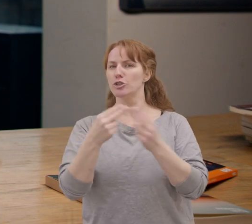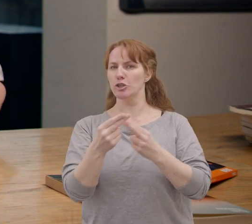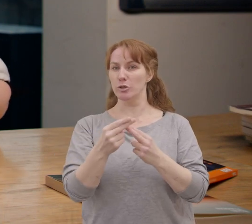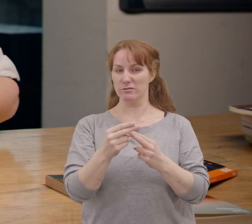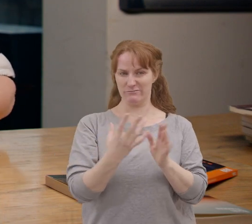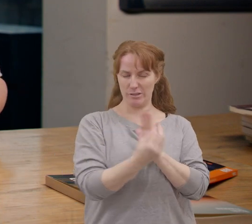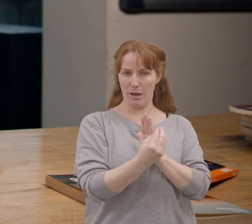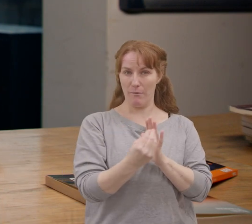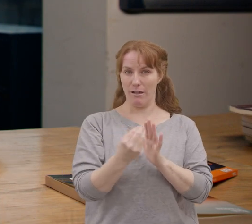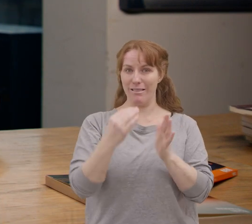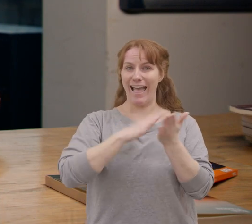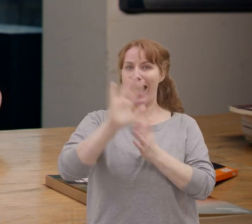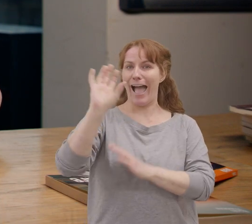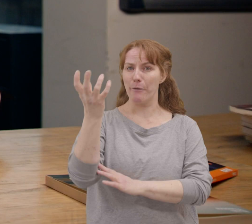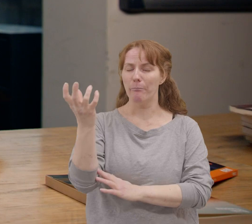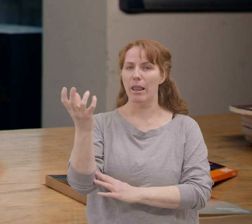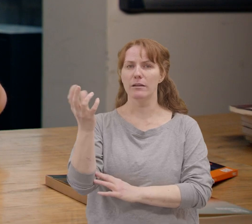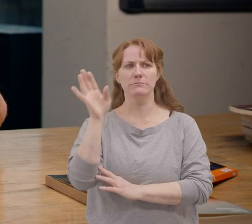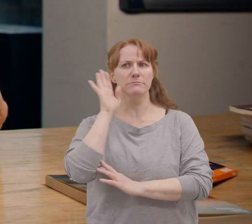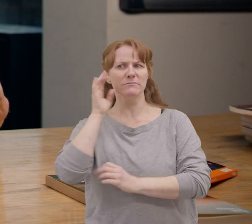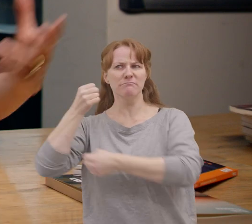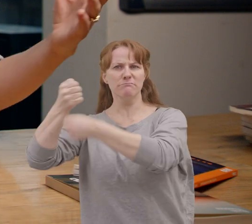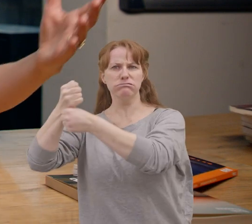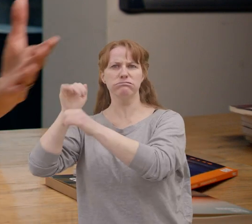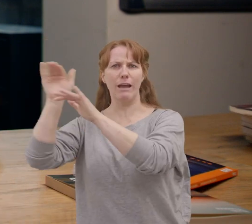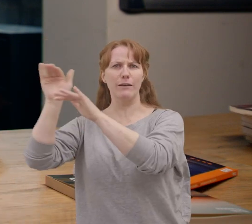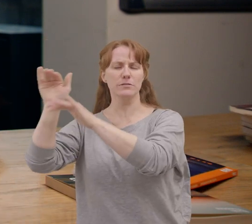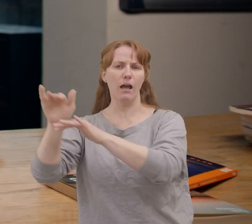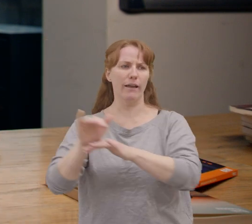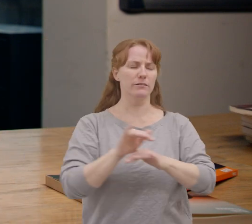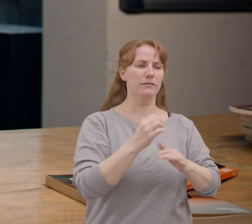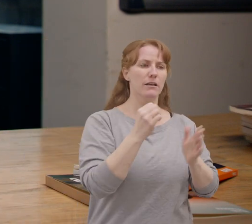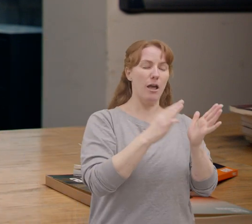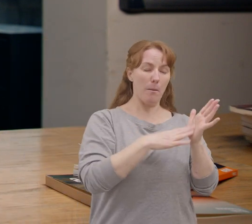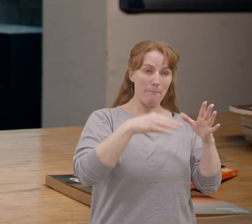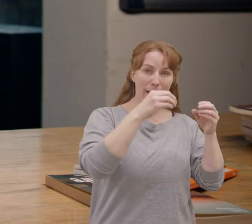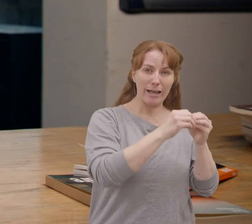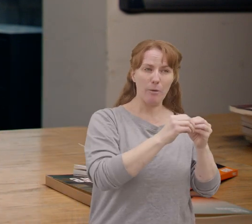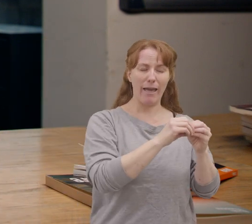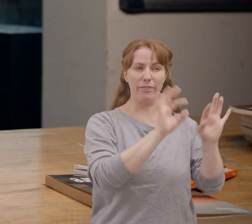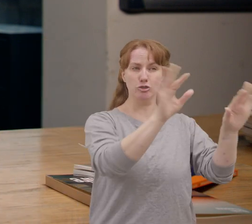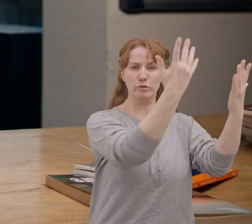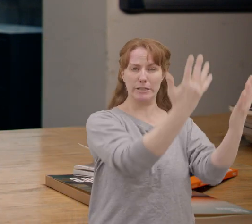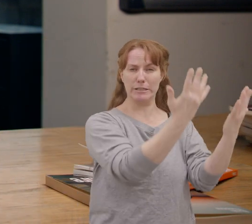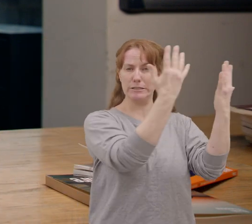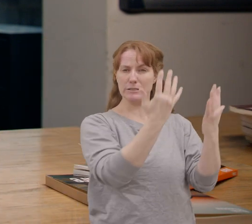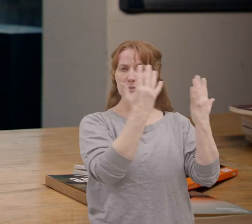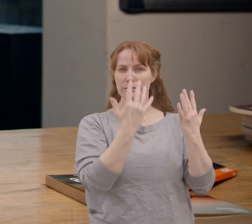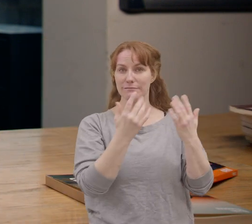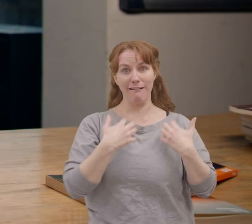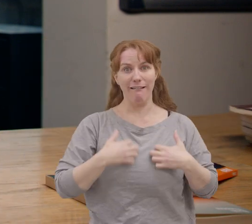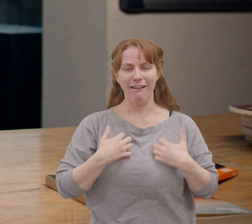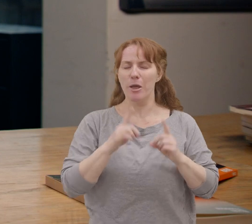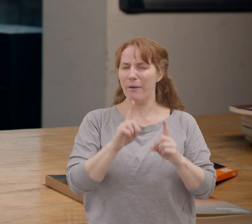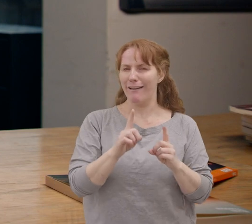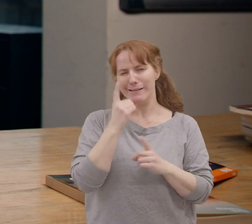Hamlet hears that people are rioting outside the palace. Macbeth learns about the trees moving towards him. This can be a really fun thing to do, but be